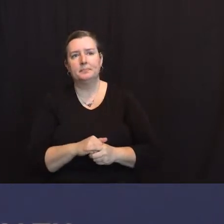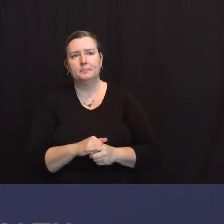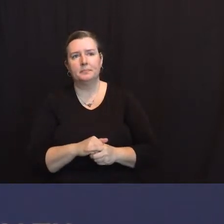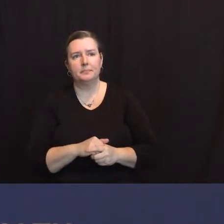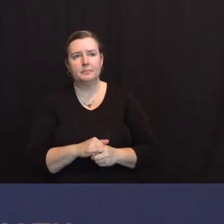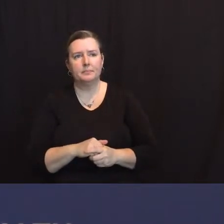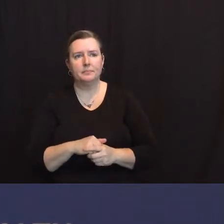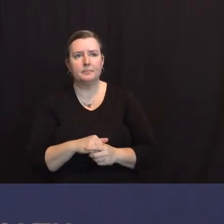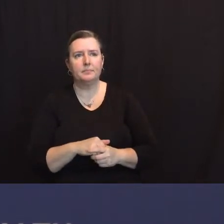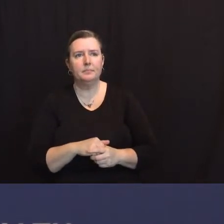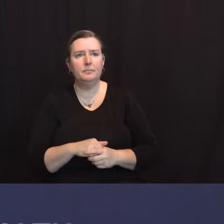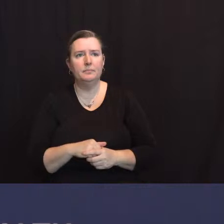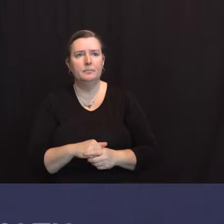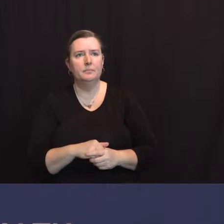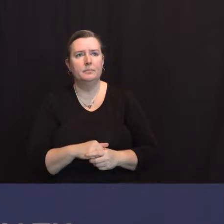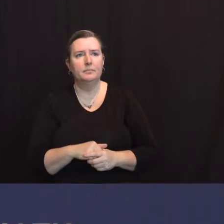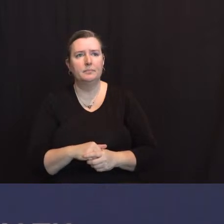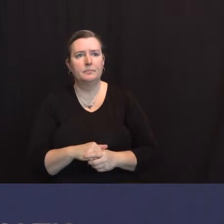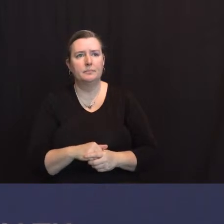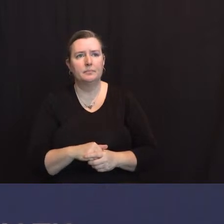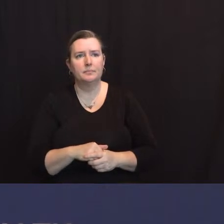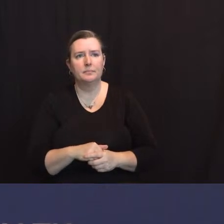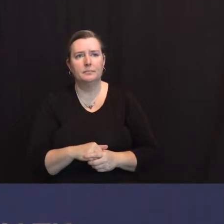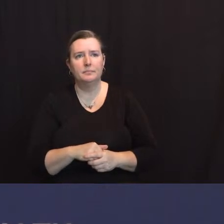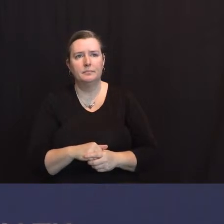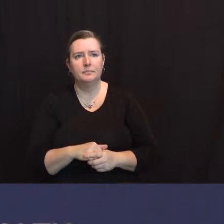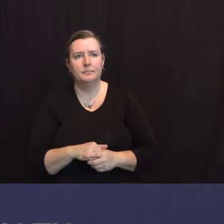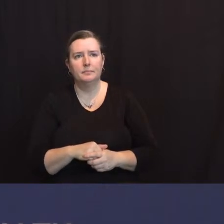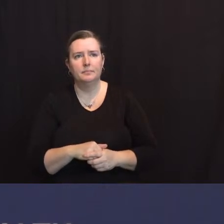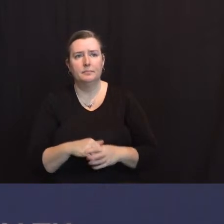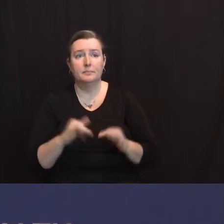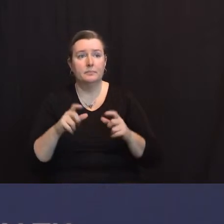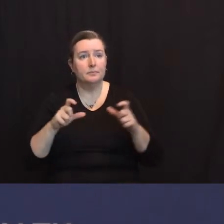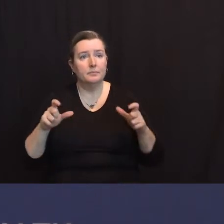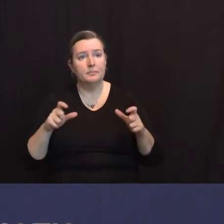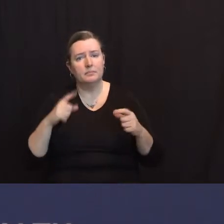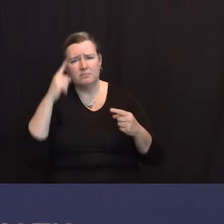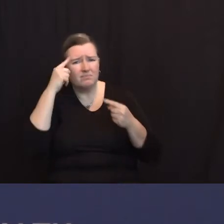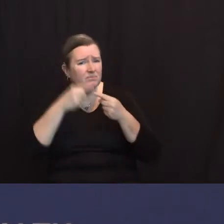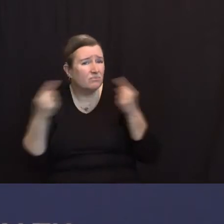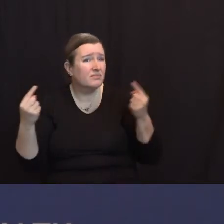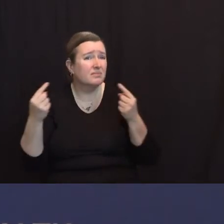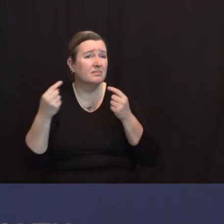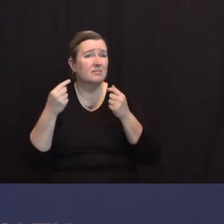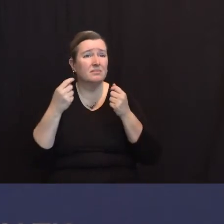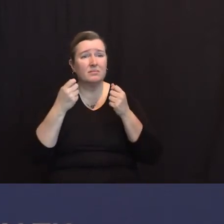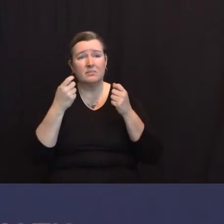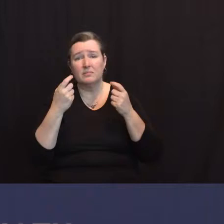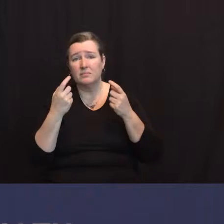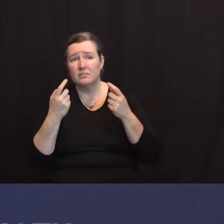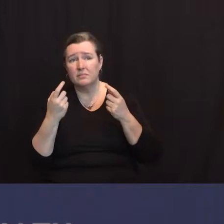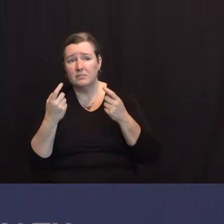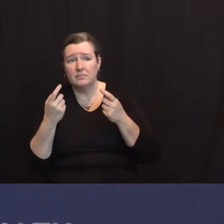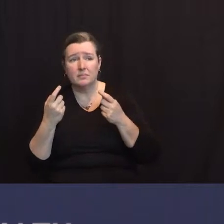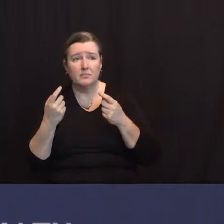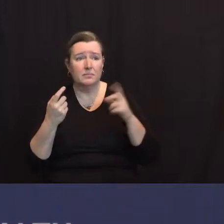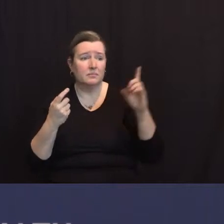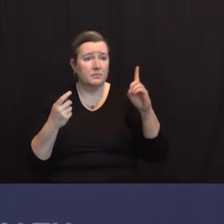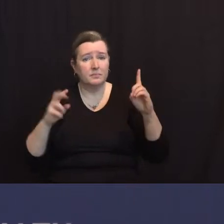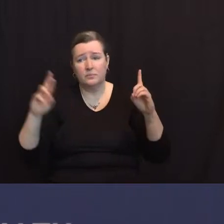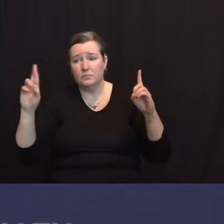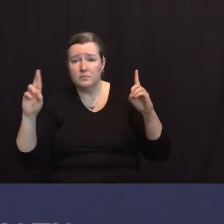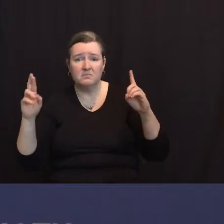to assess what's gone on. I mean, we have committed, and I would reiterate that commitment, that we